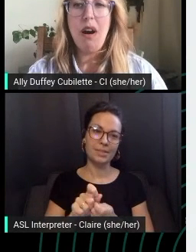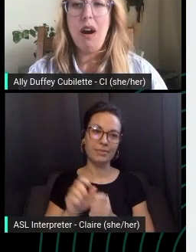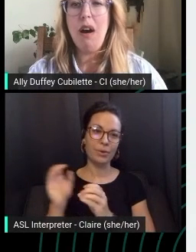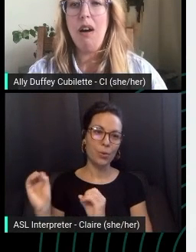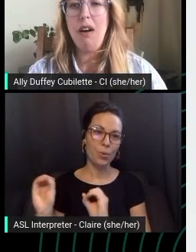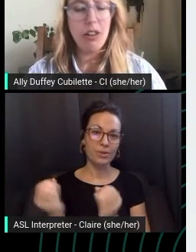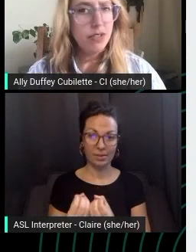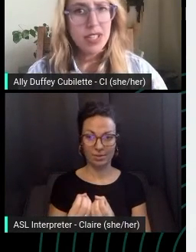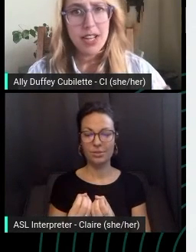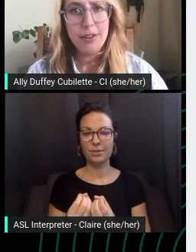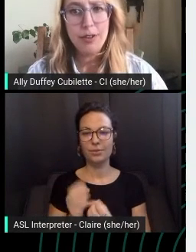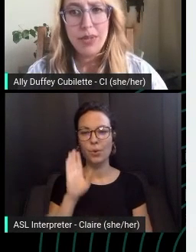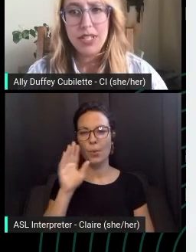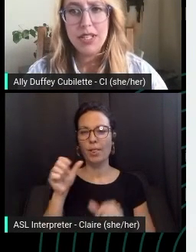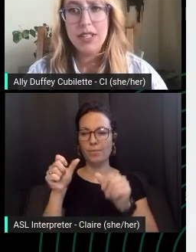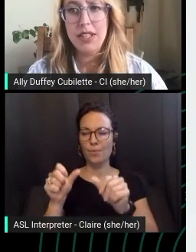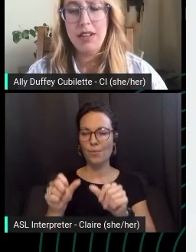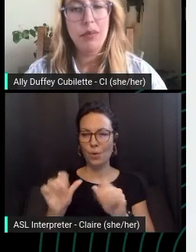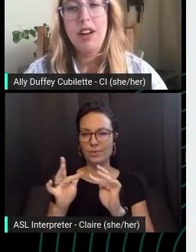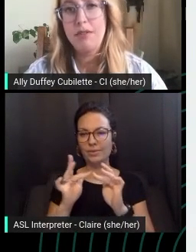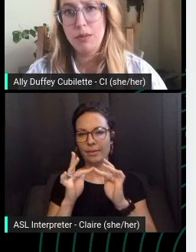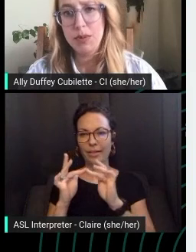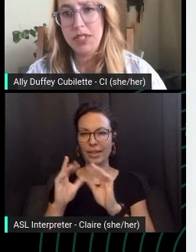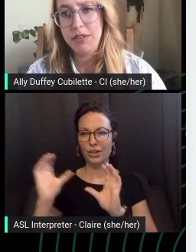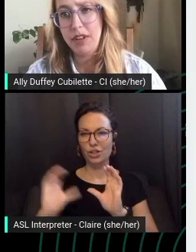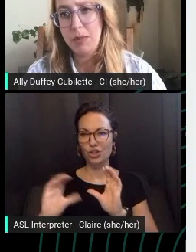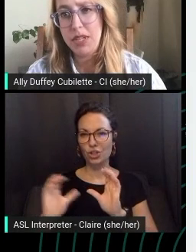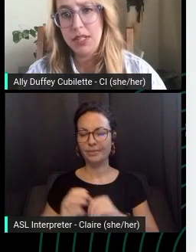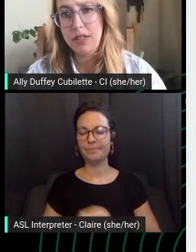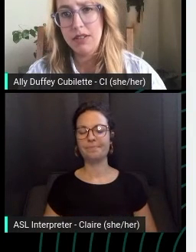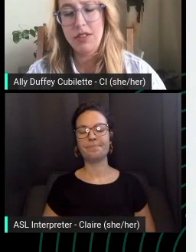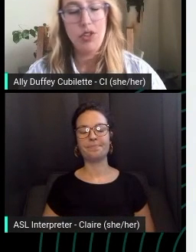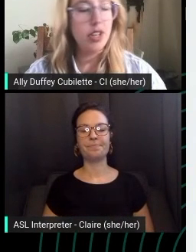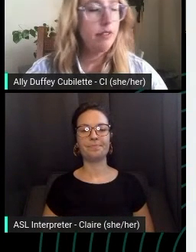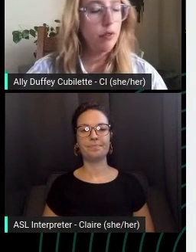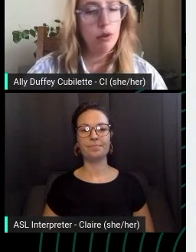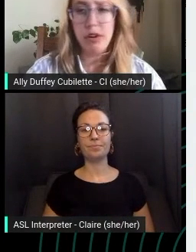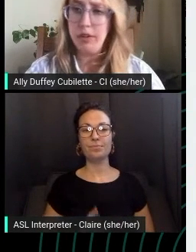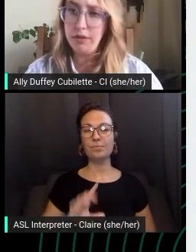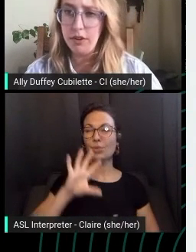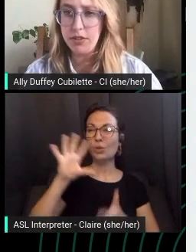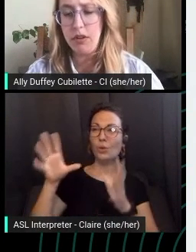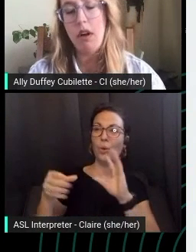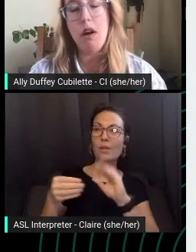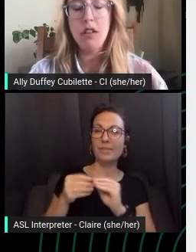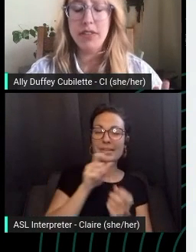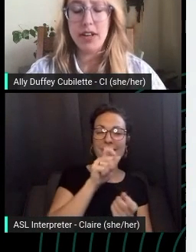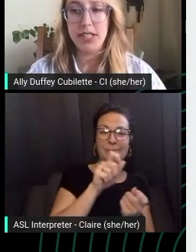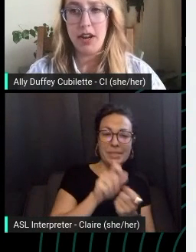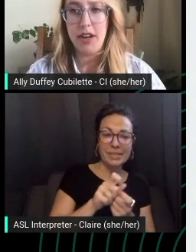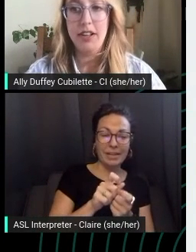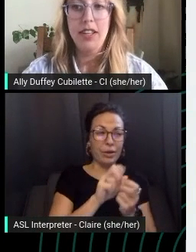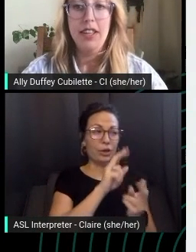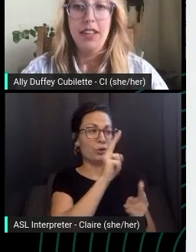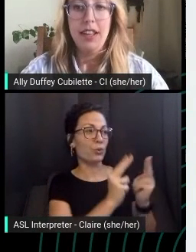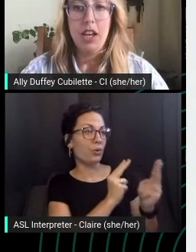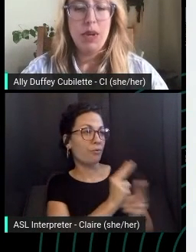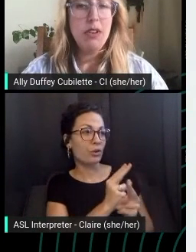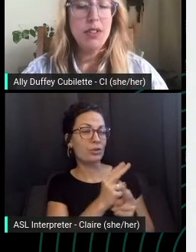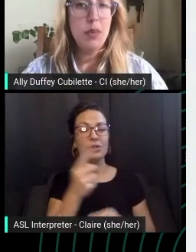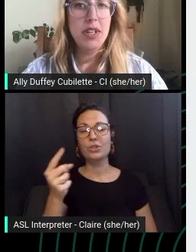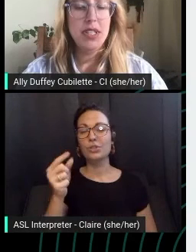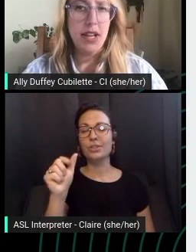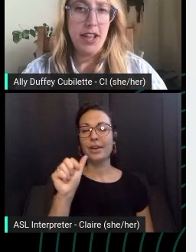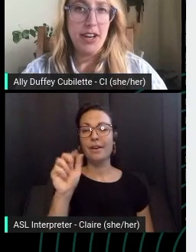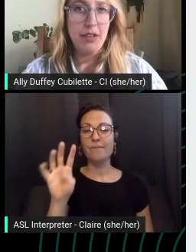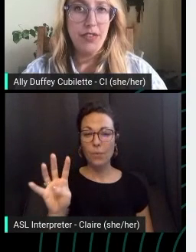So all of these technical pieces and platform-specific pieces, GA4, Universal, all of that aside, and maybe